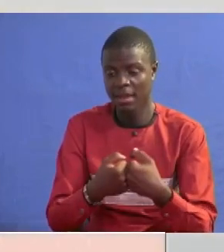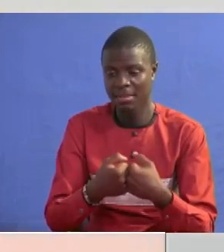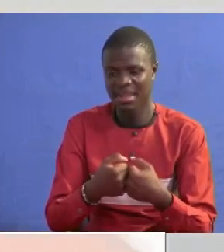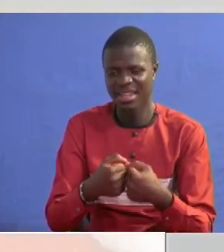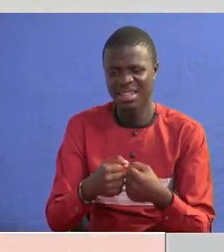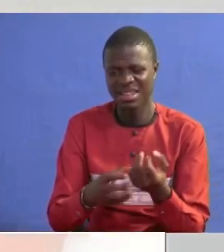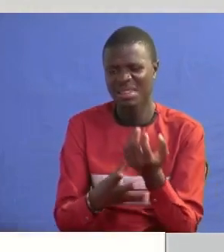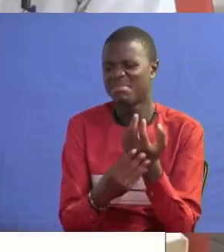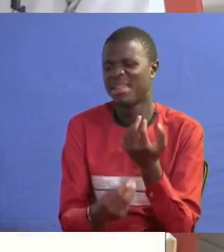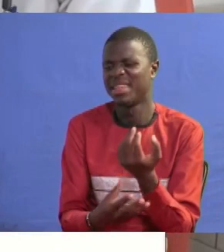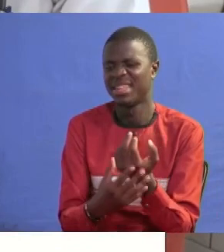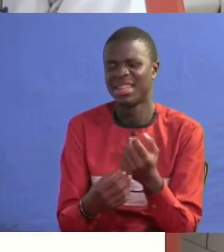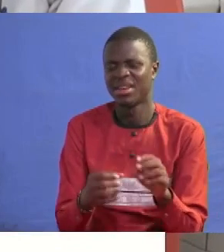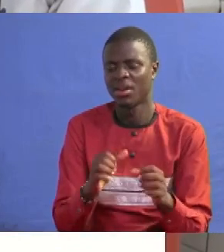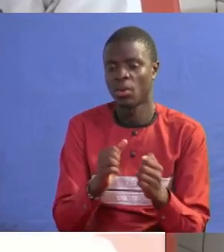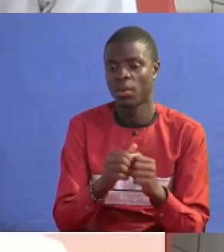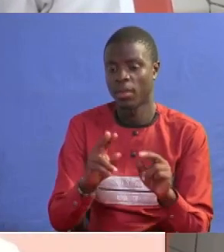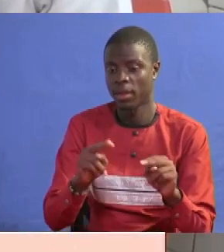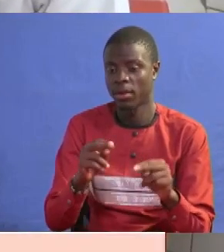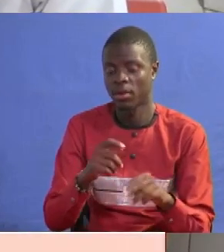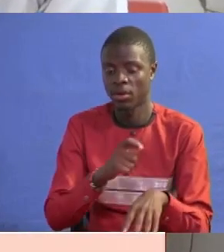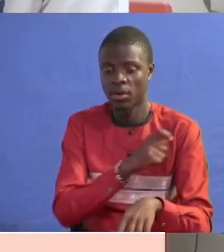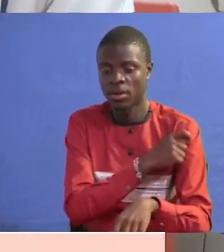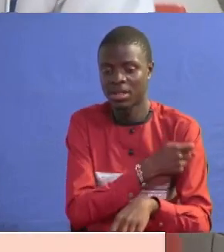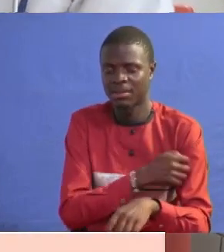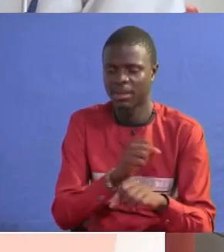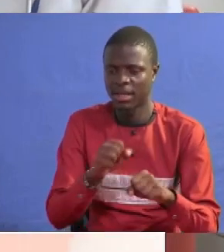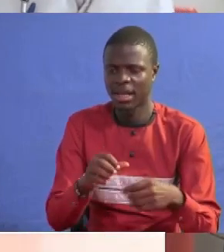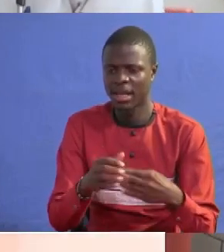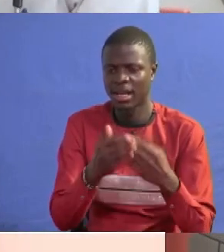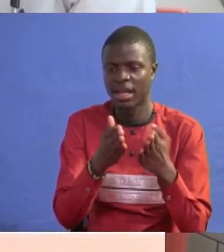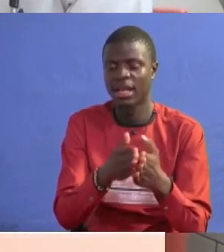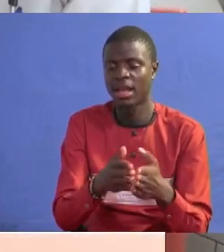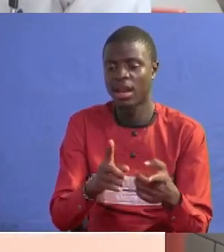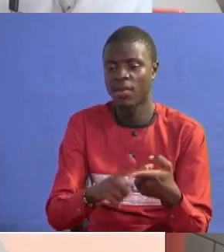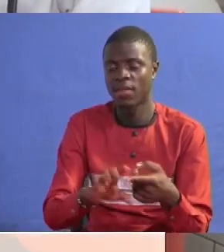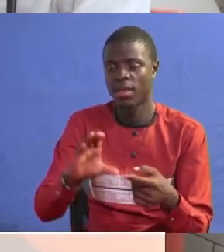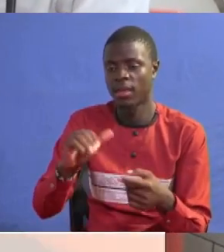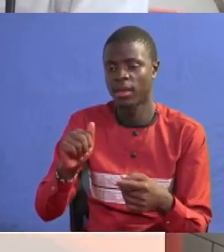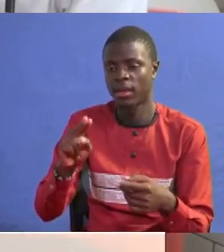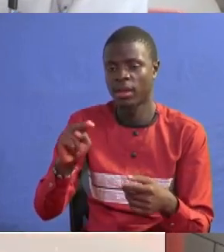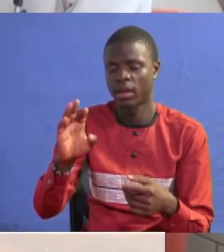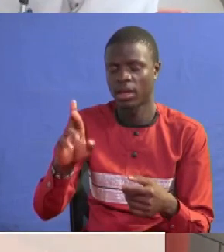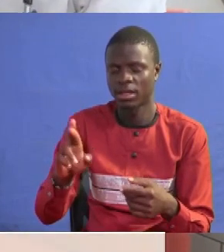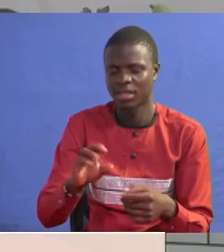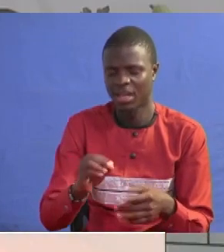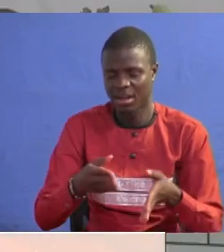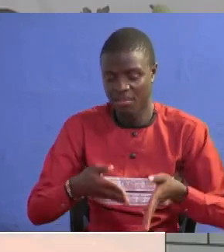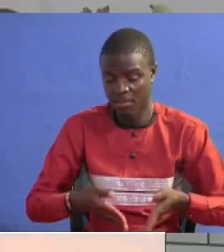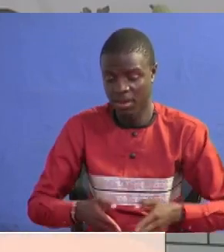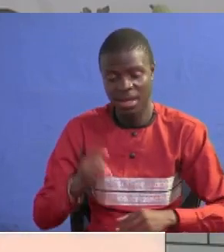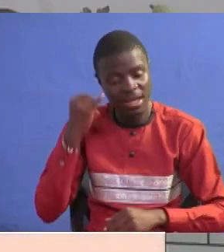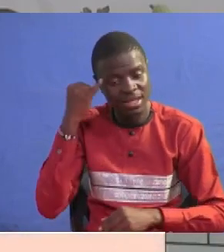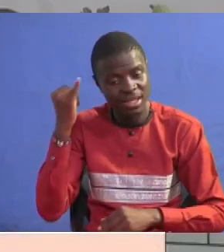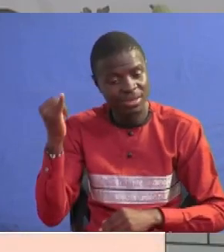damu. Bila matibabu, yanaweza kusababisha saratani ya ovari na isitoshe pia matatizo ya ujauzito. An